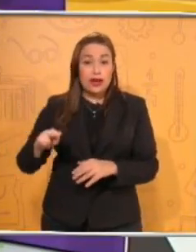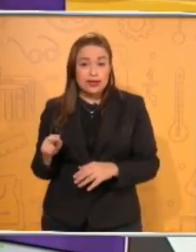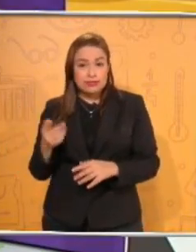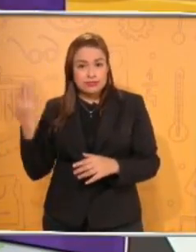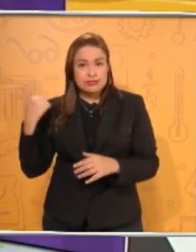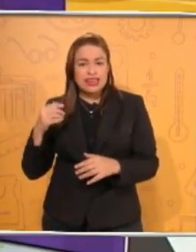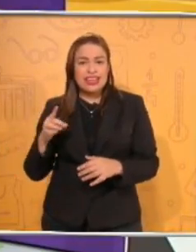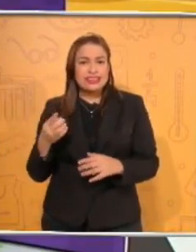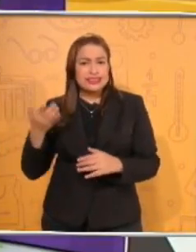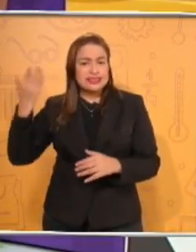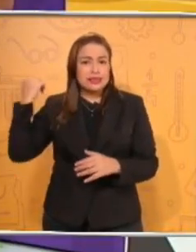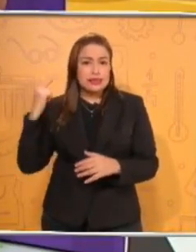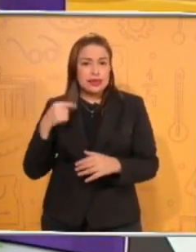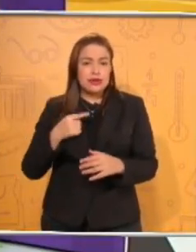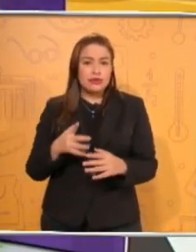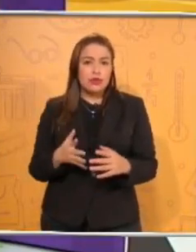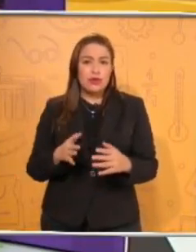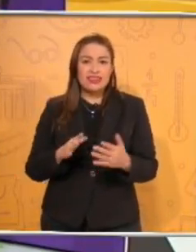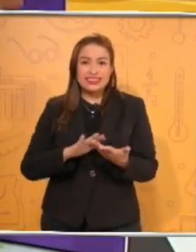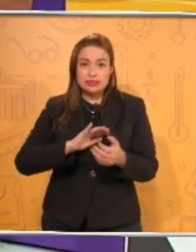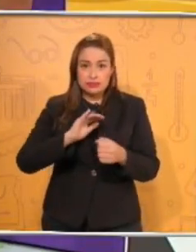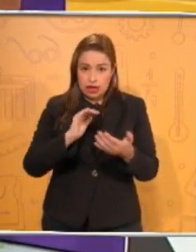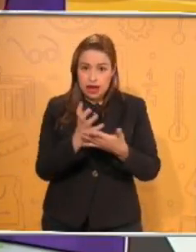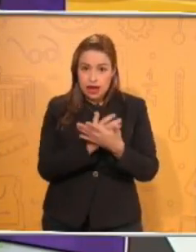okay? Number 5,